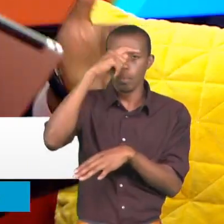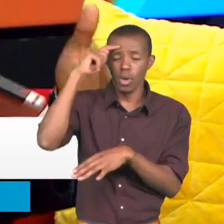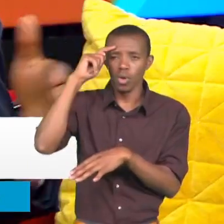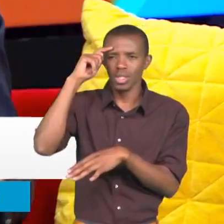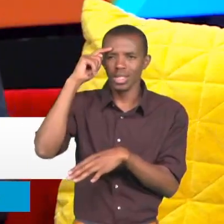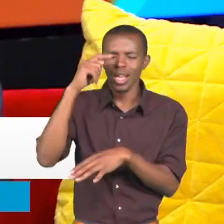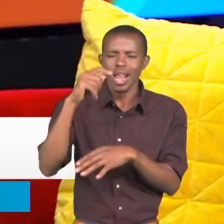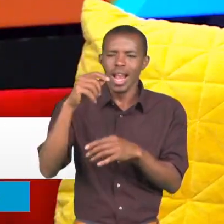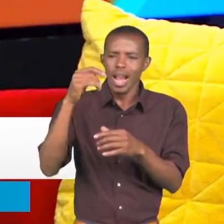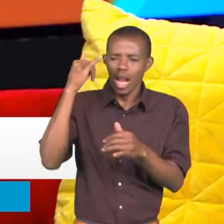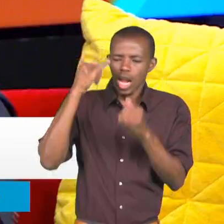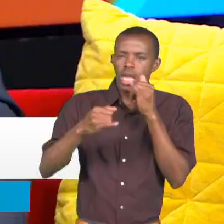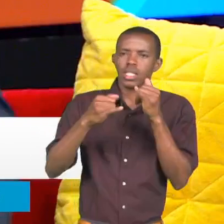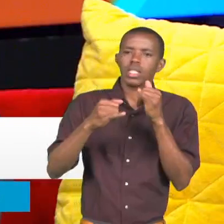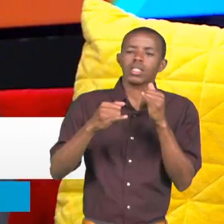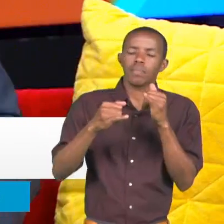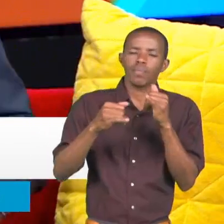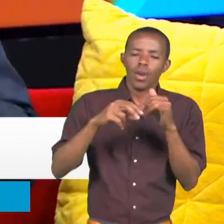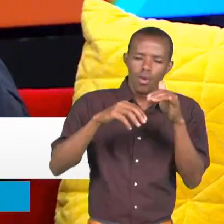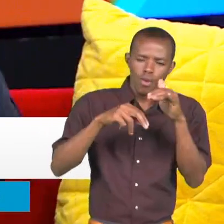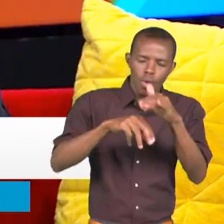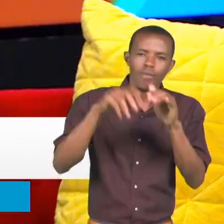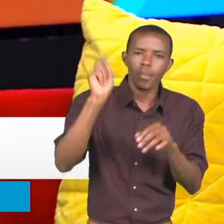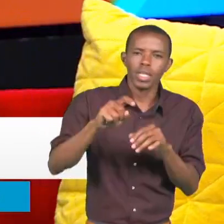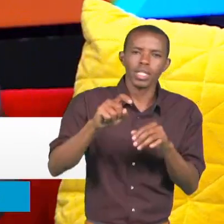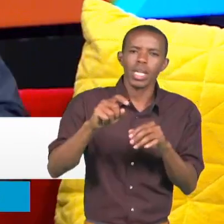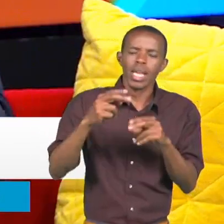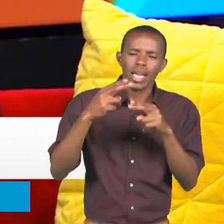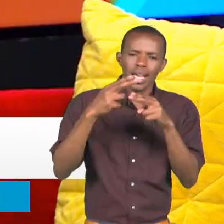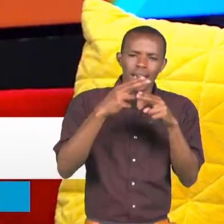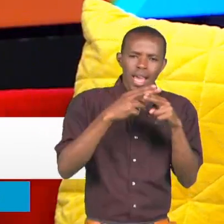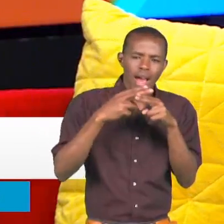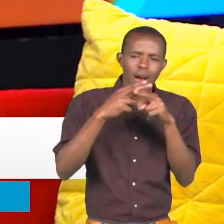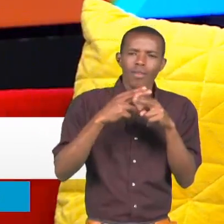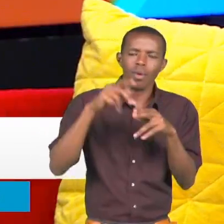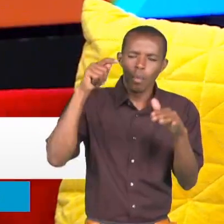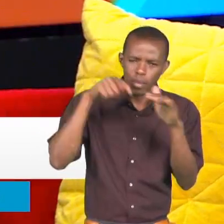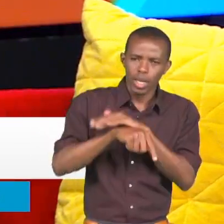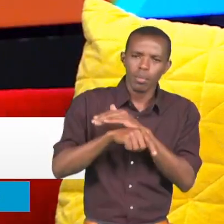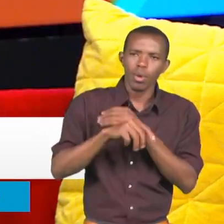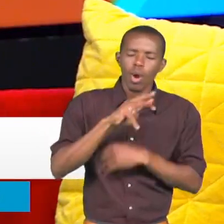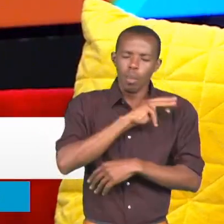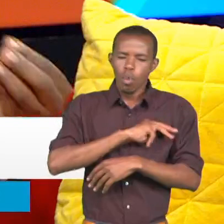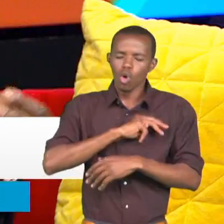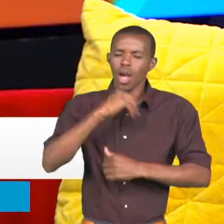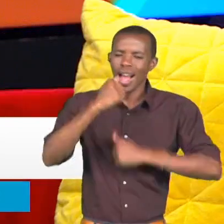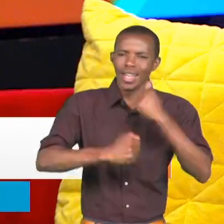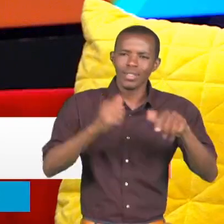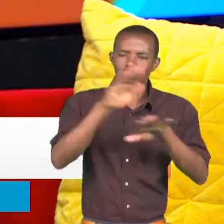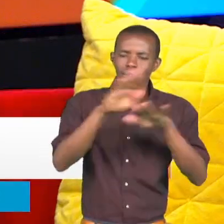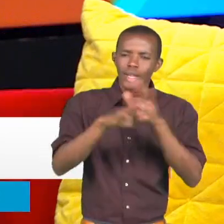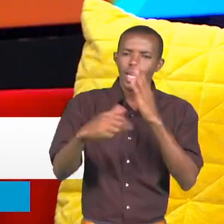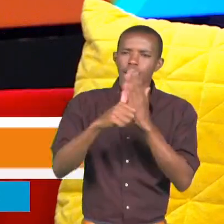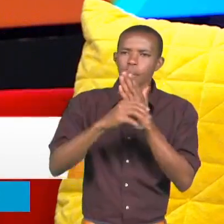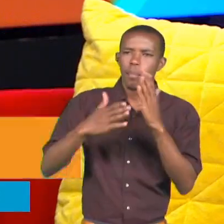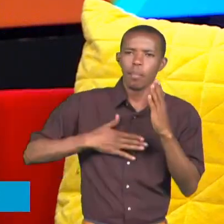last measure you need to actually go to. Because now, you have to be very, very steadfast in your morals, your activity, everything. My name is Nick